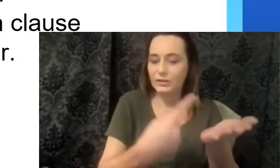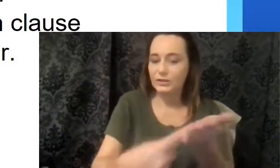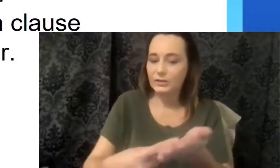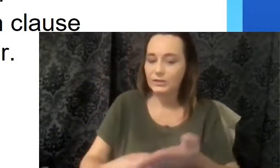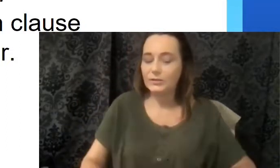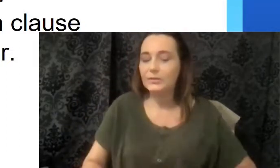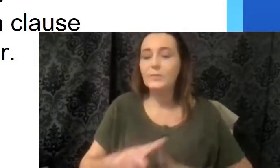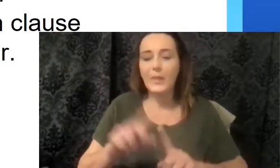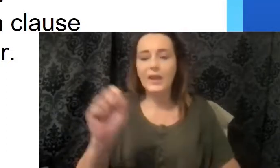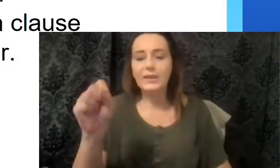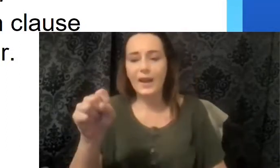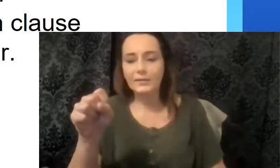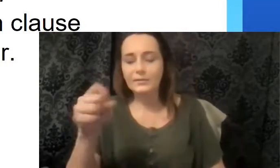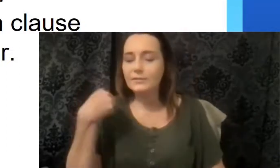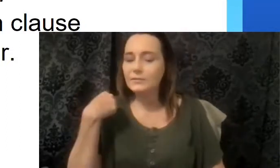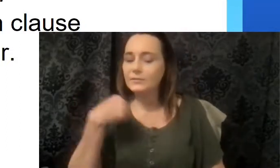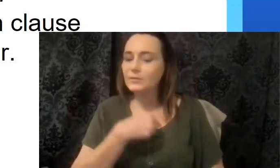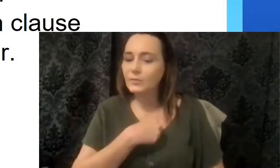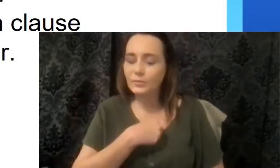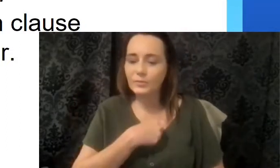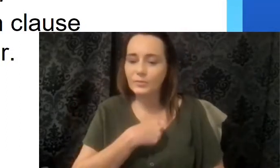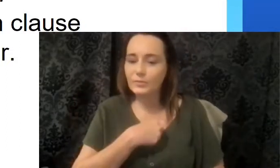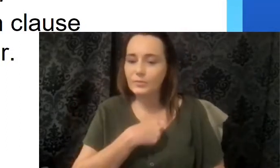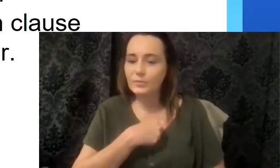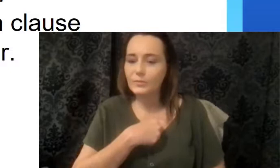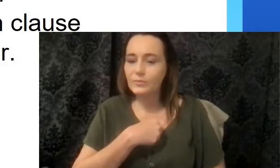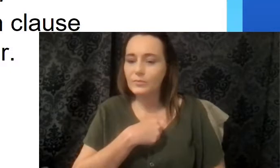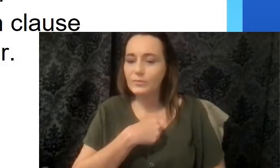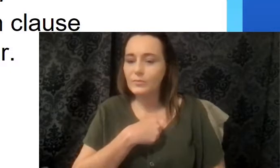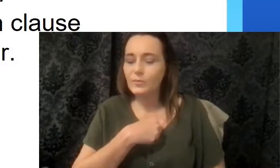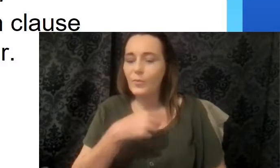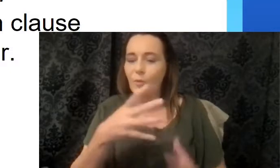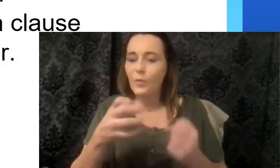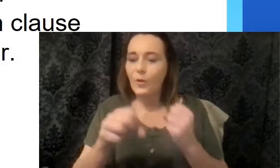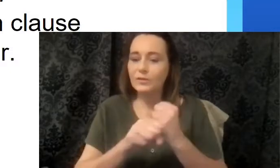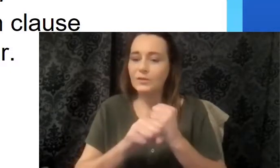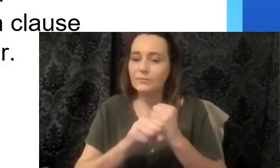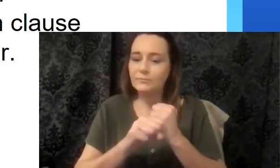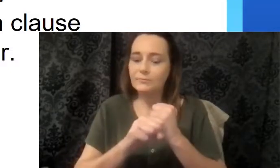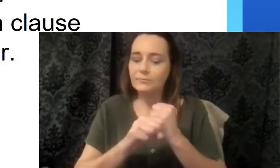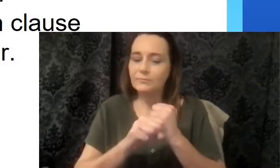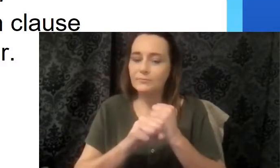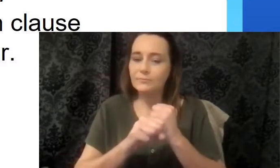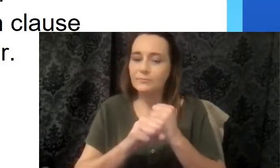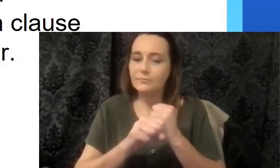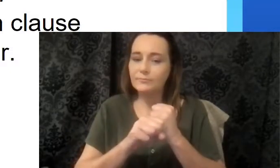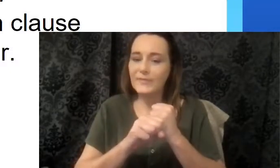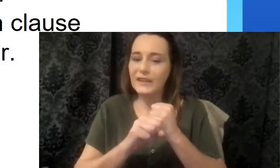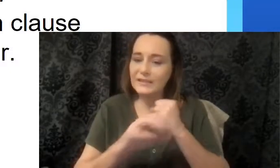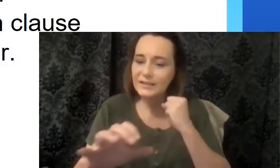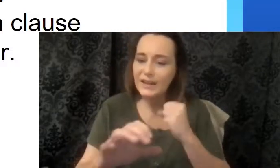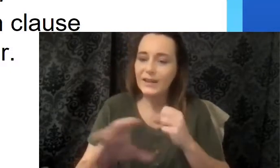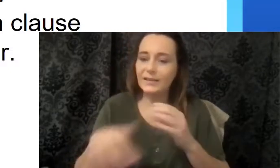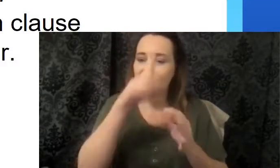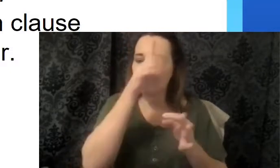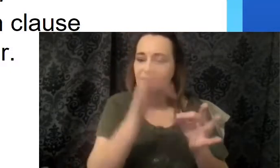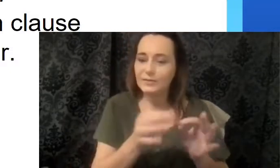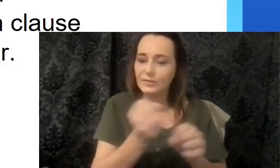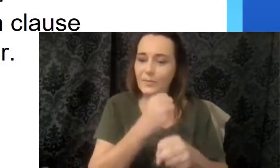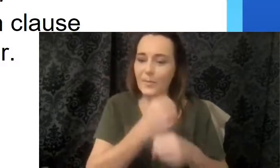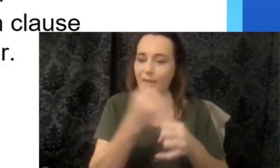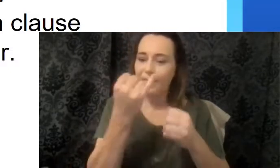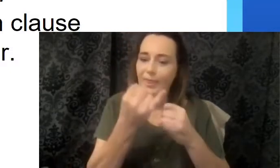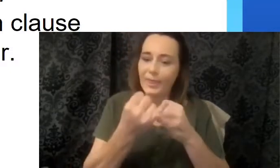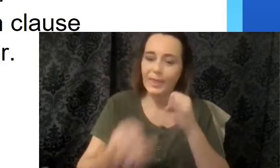But yes, we're just merely we're looking to extend a decision that was made at the last virtual